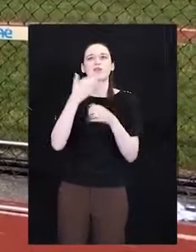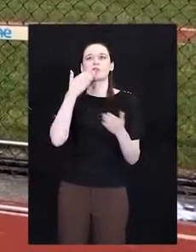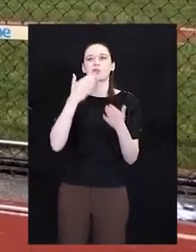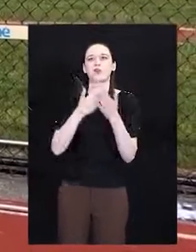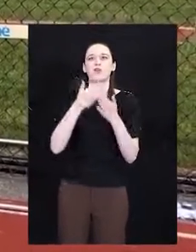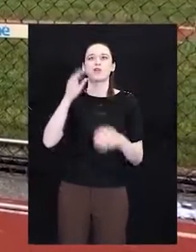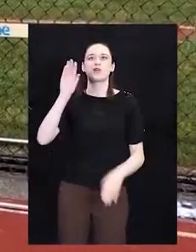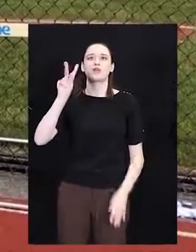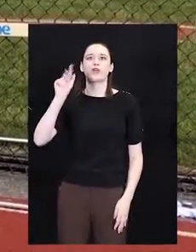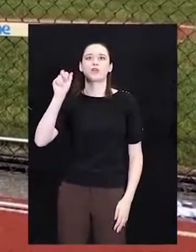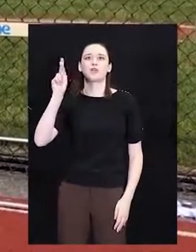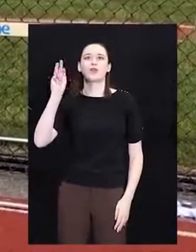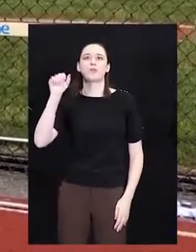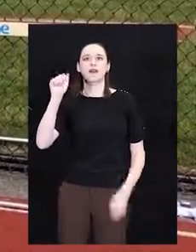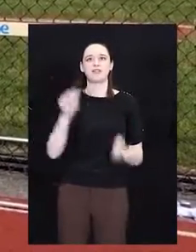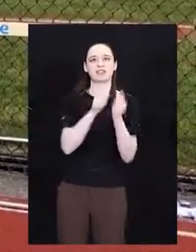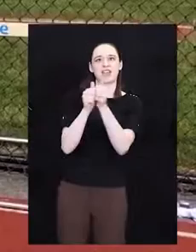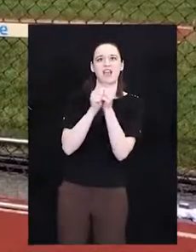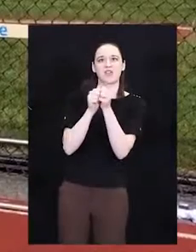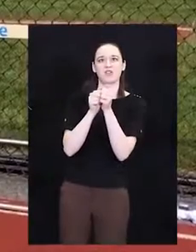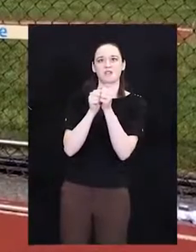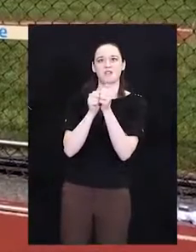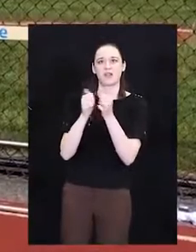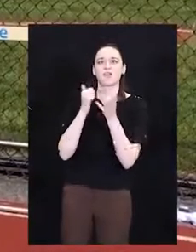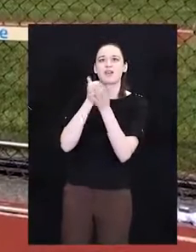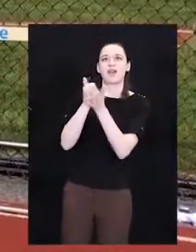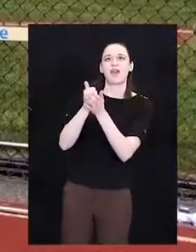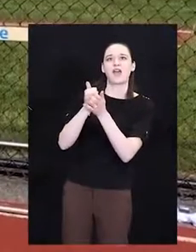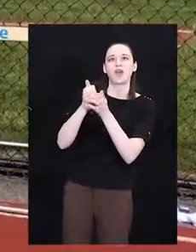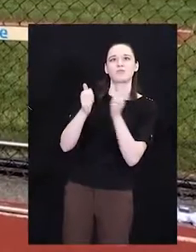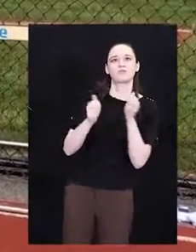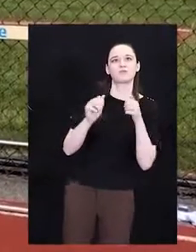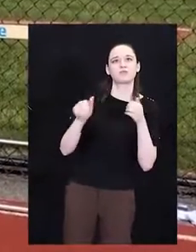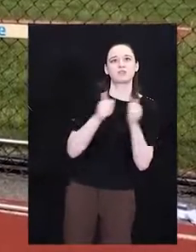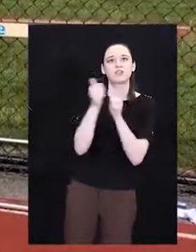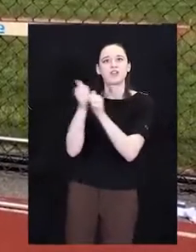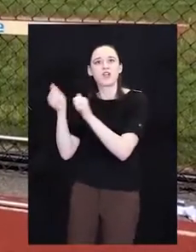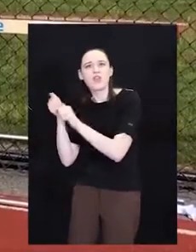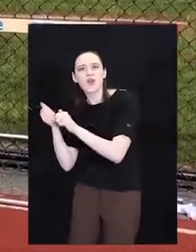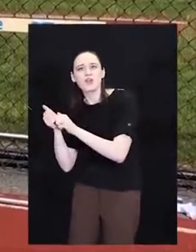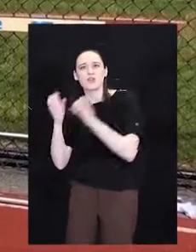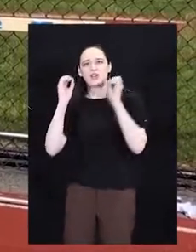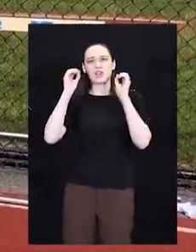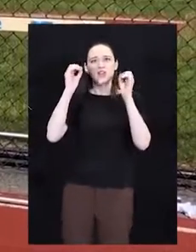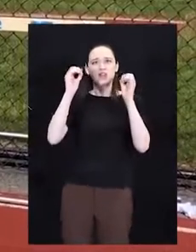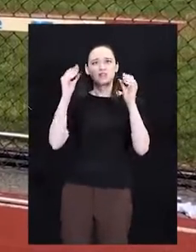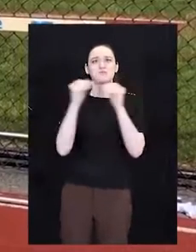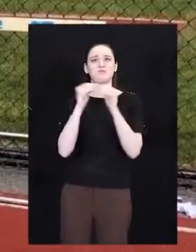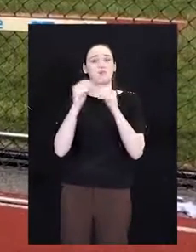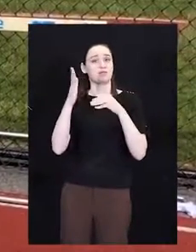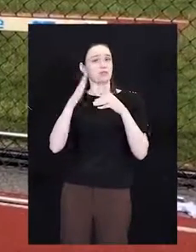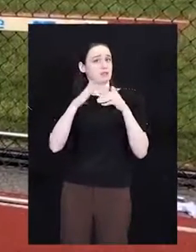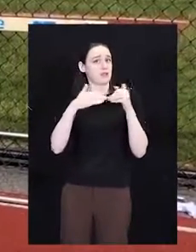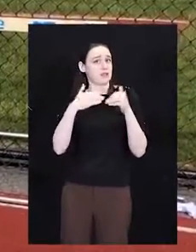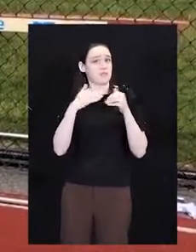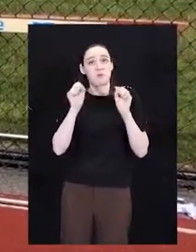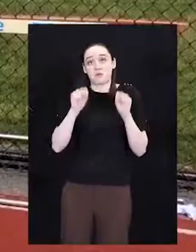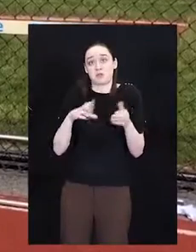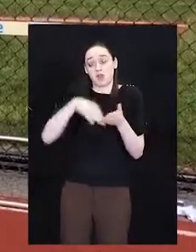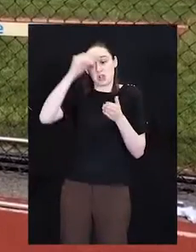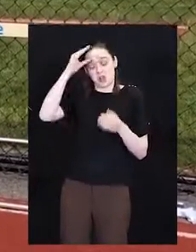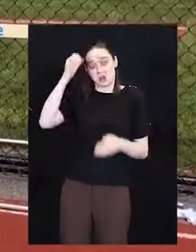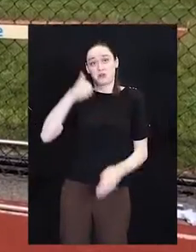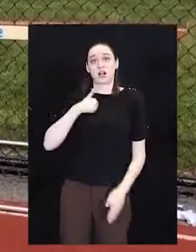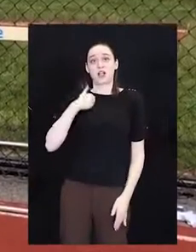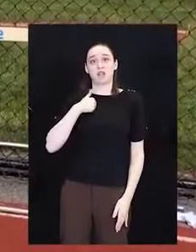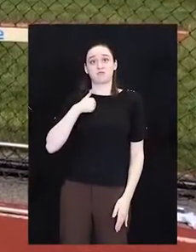good karma, together. The strength we have gained from being together and helping each other has taught us more than we could have learned on our own, and that